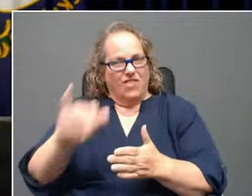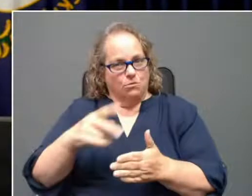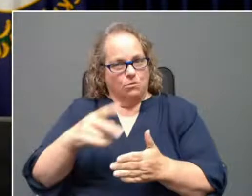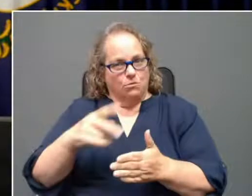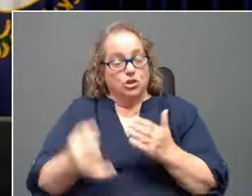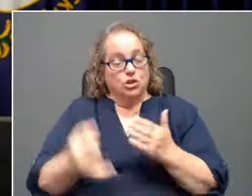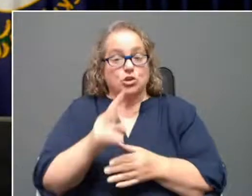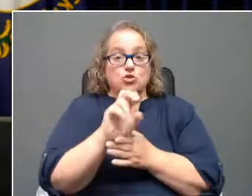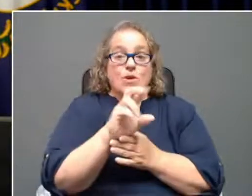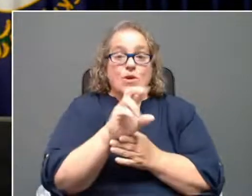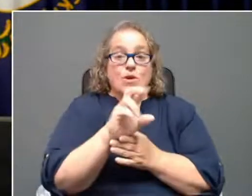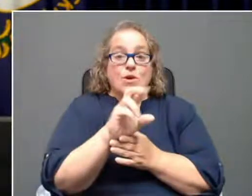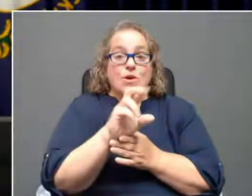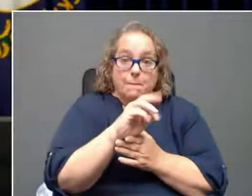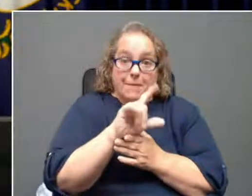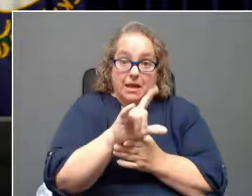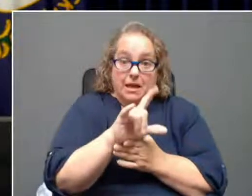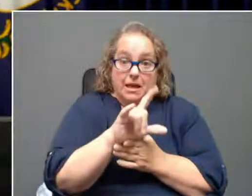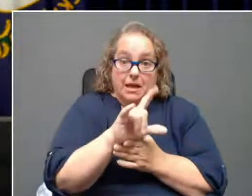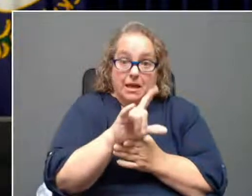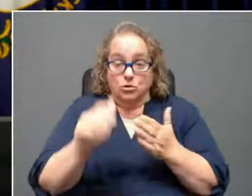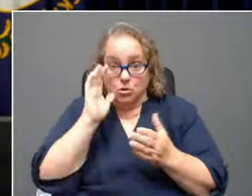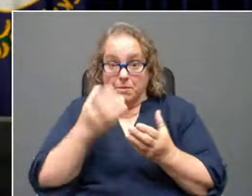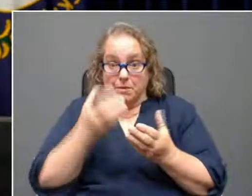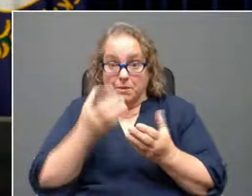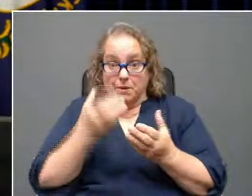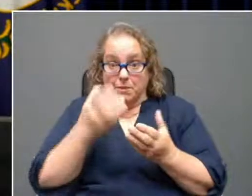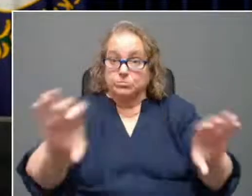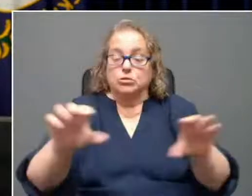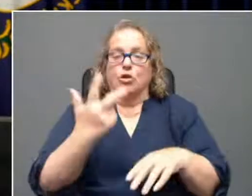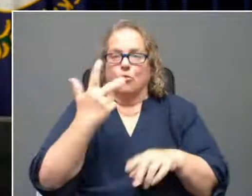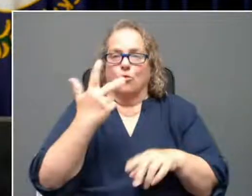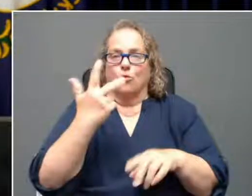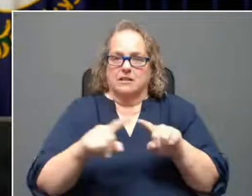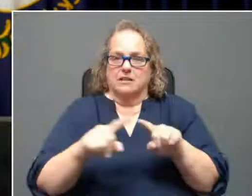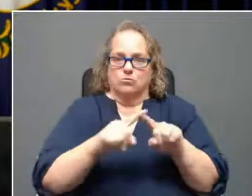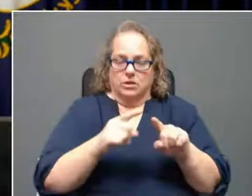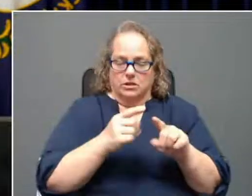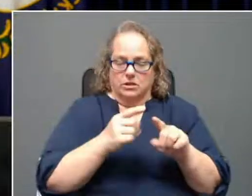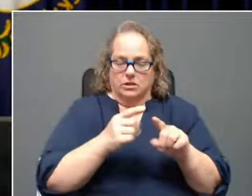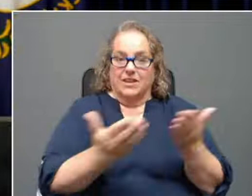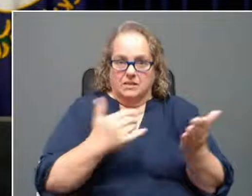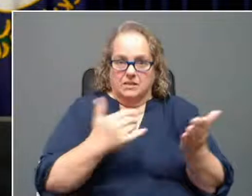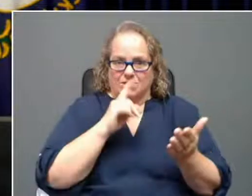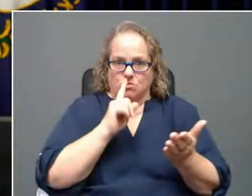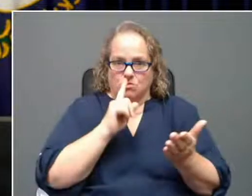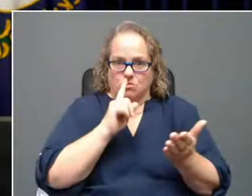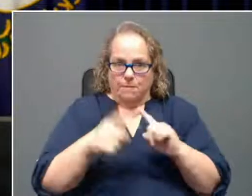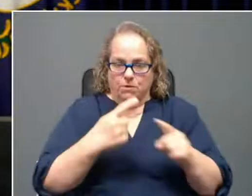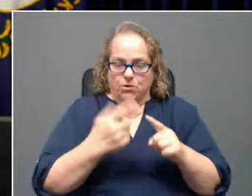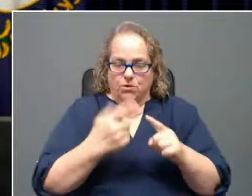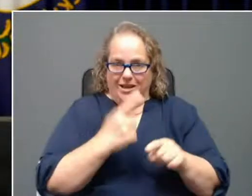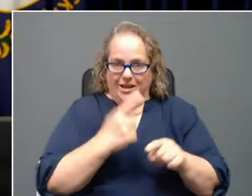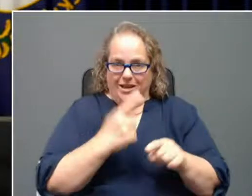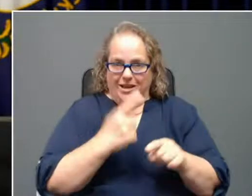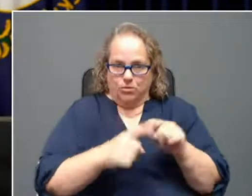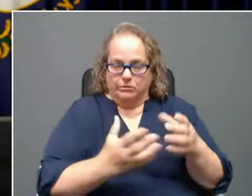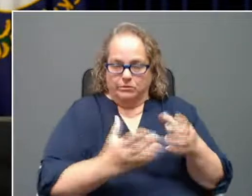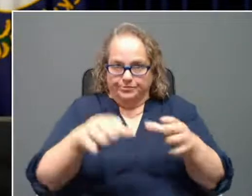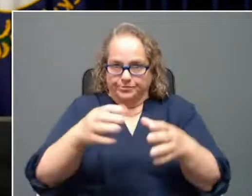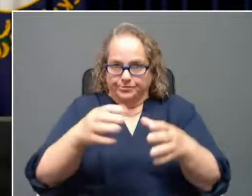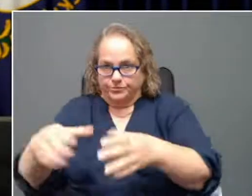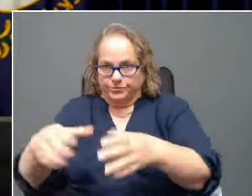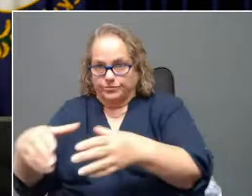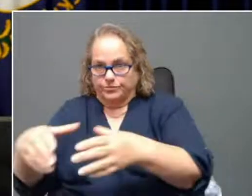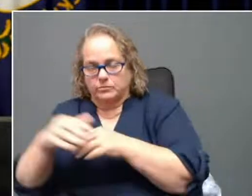in 3 buckets. These are the buckets ultimately agreed to by myself and the General Assembly, again, who I thought